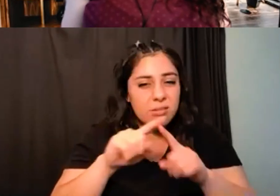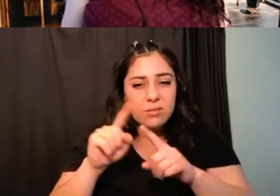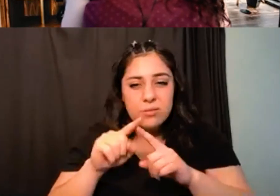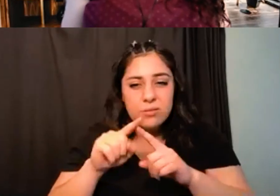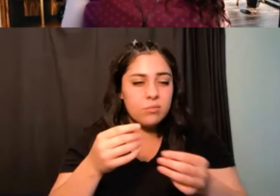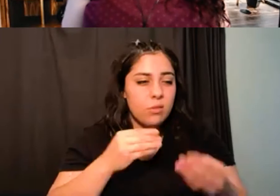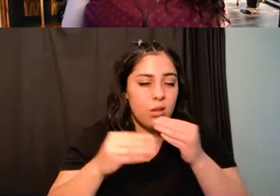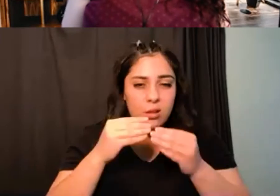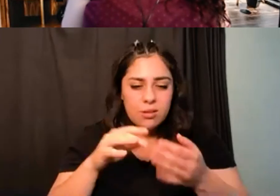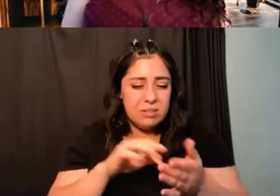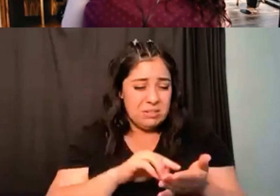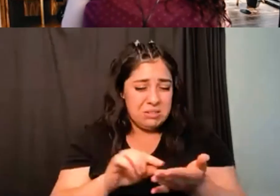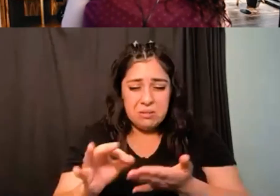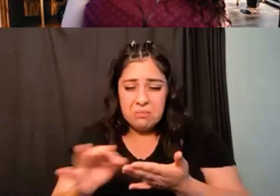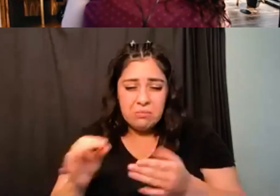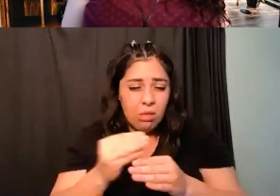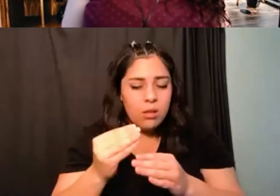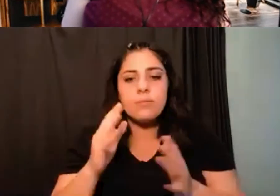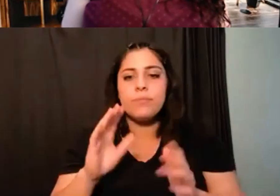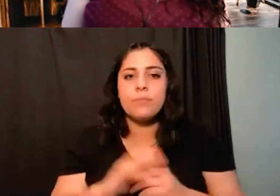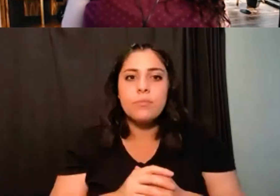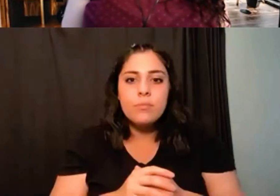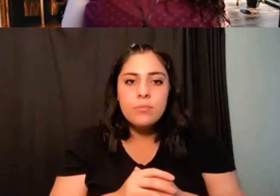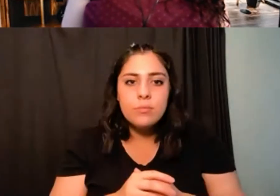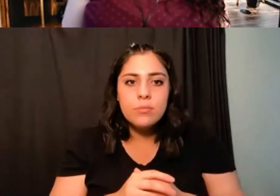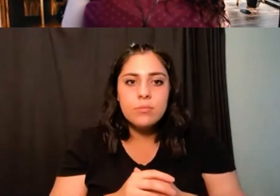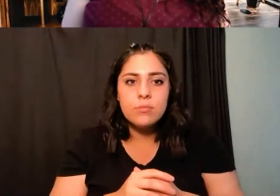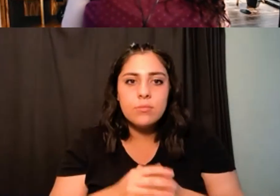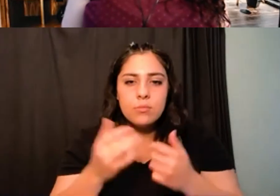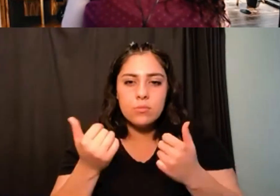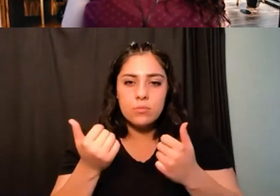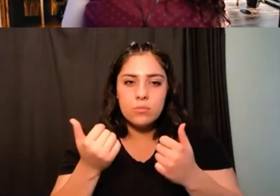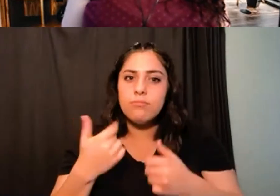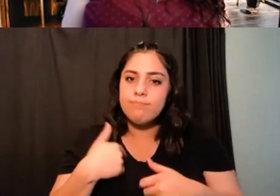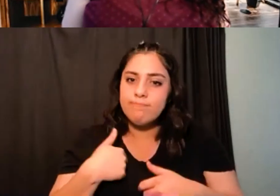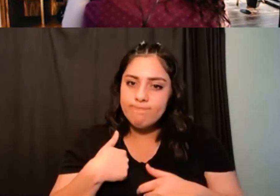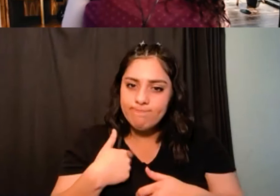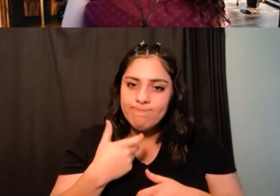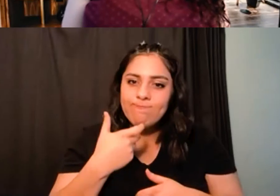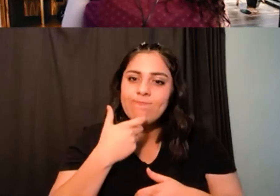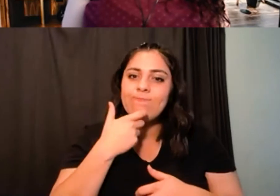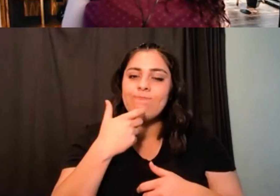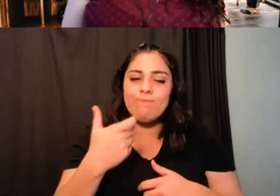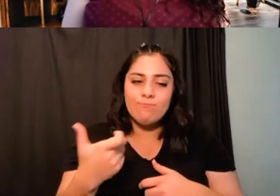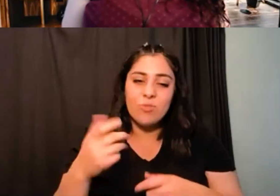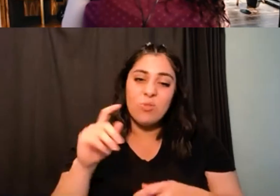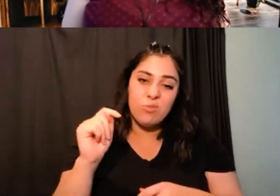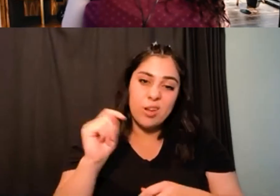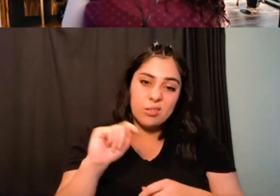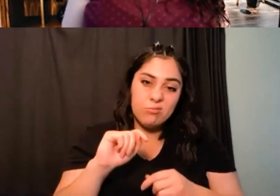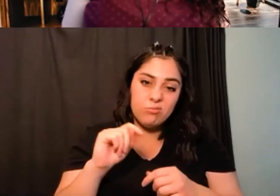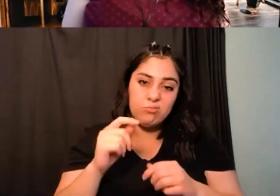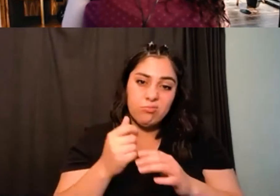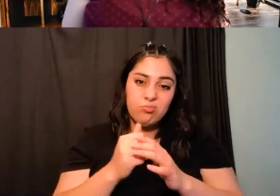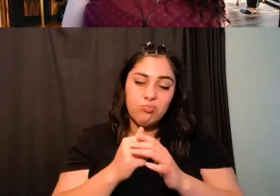me. I've even watched the calories slowly go down the toilet. Have you tried it?